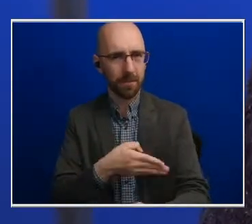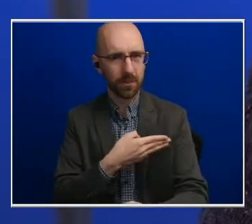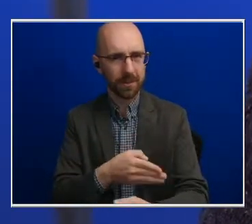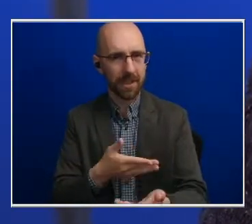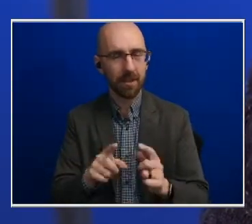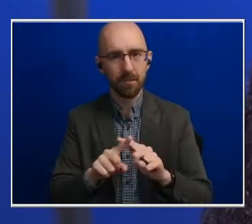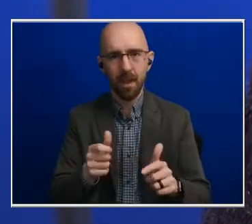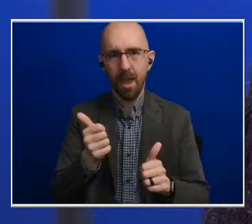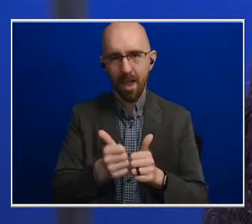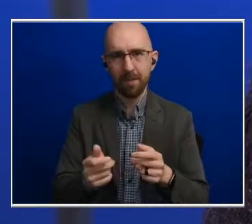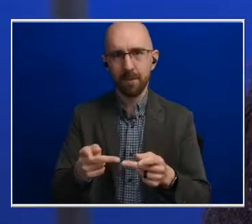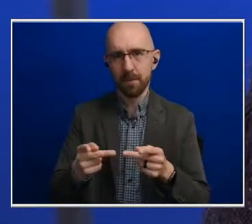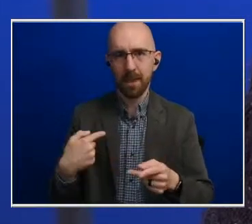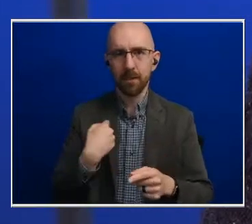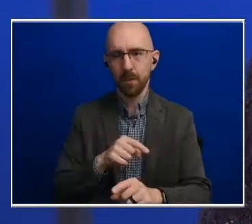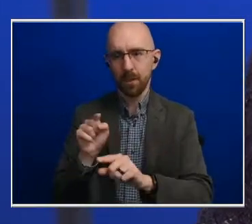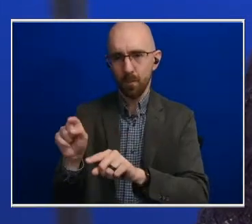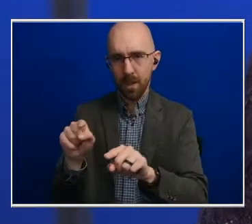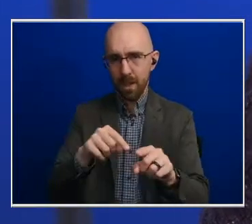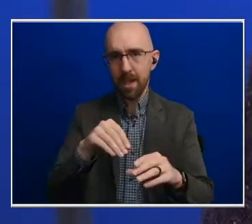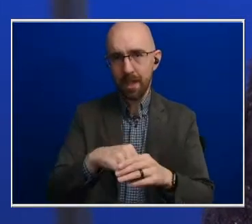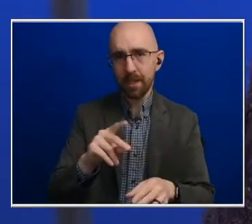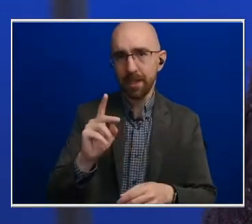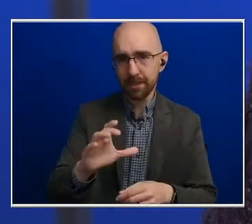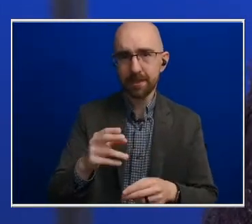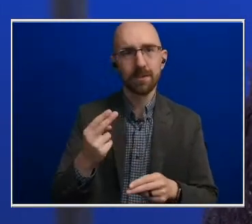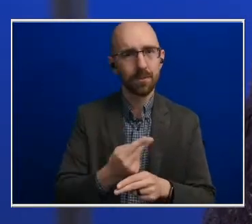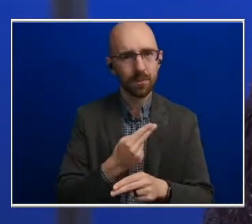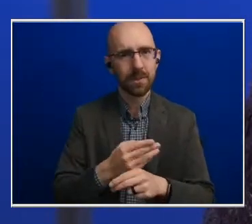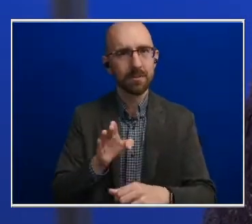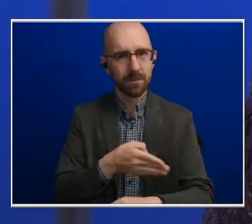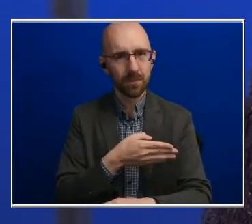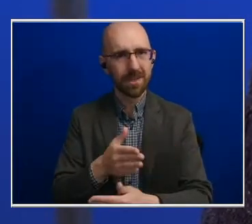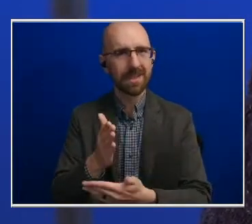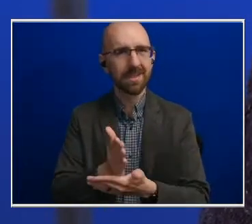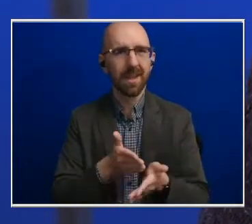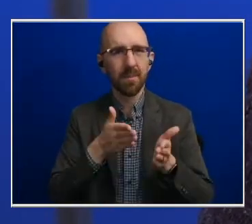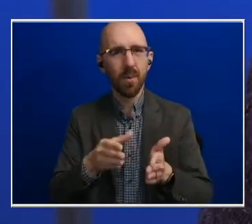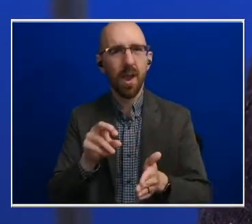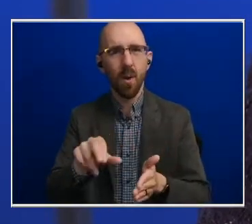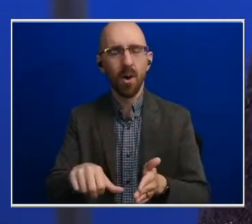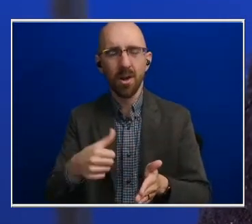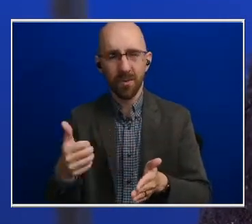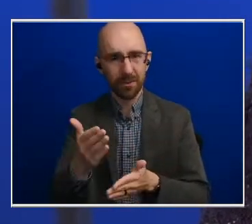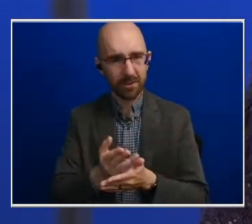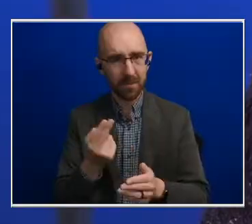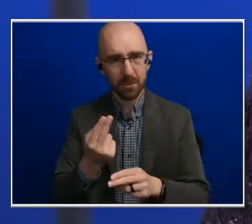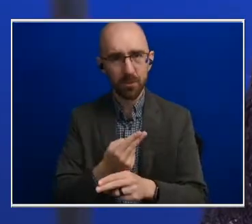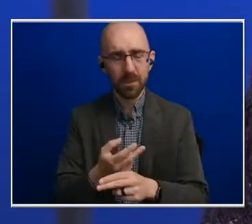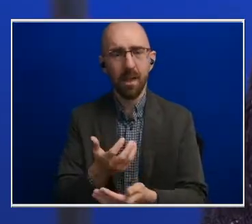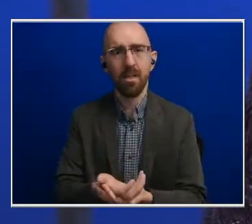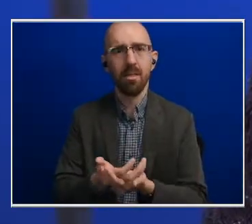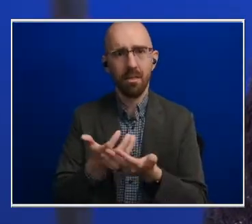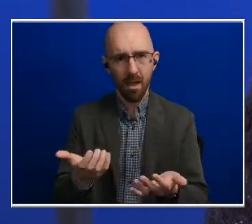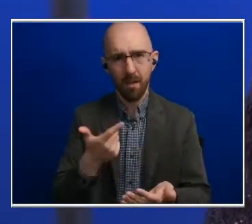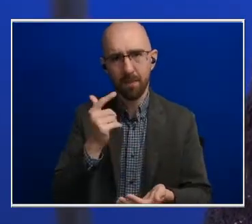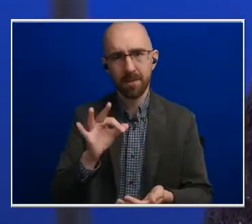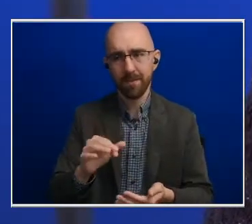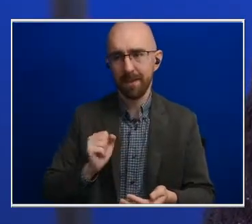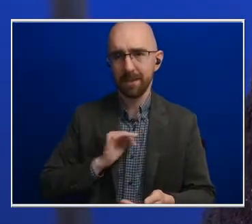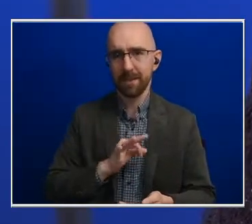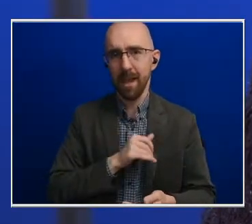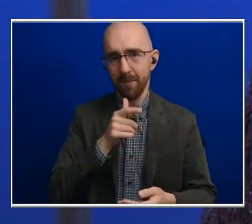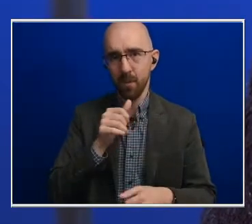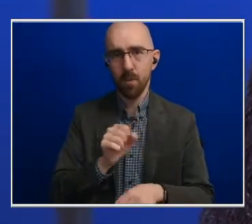went in Kansas City is using music in some form or another, and some of them are using it a lot because the staff who work at these places,